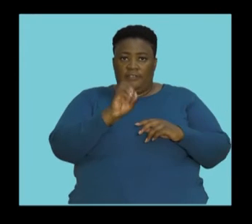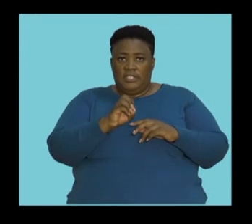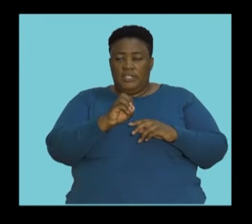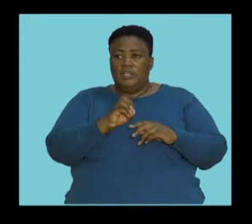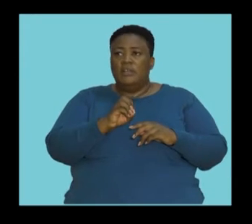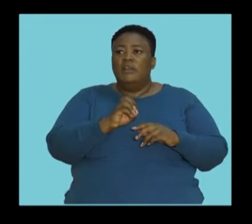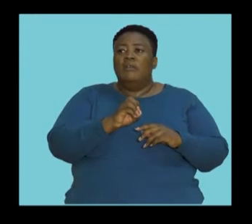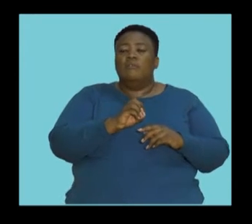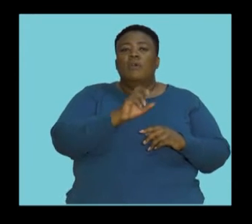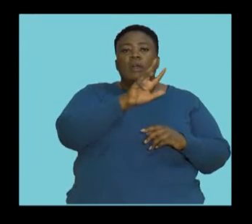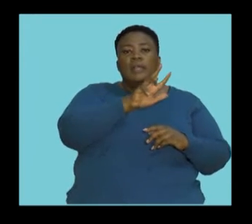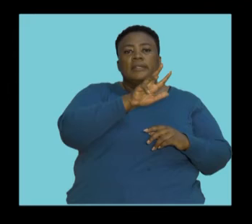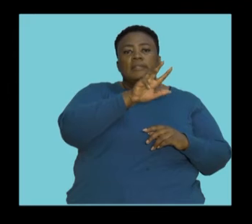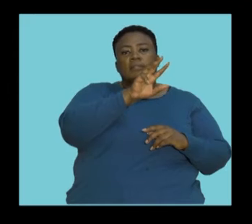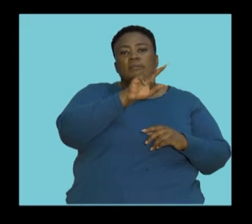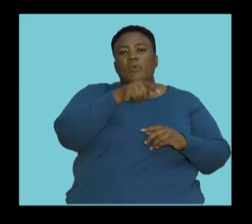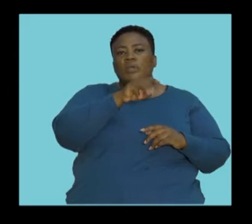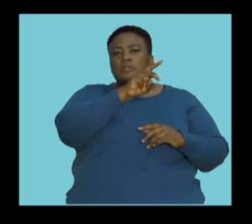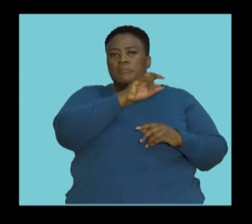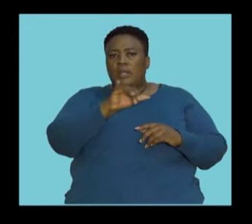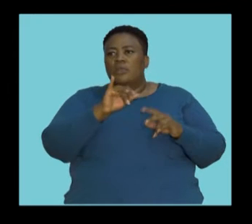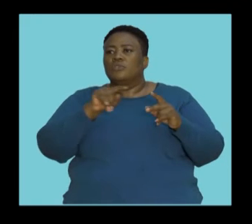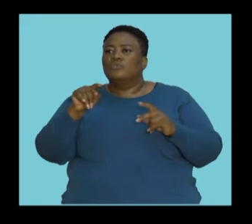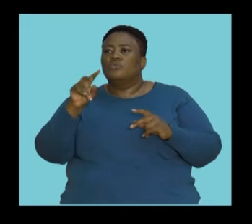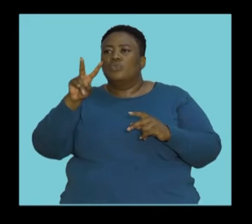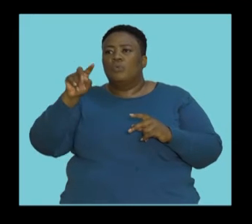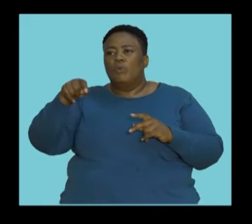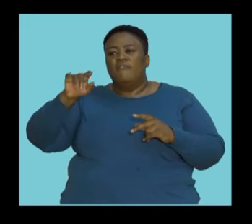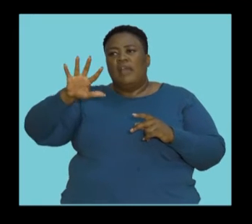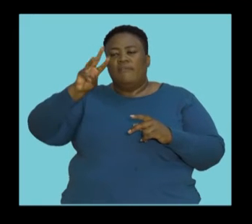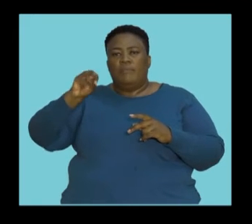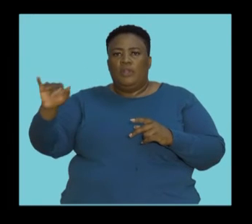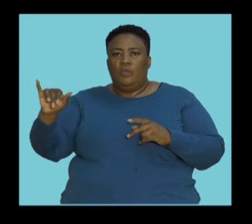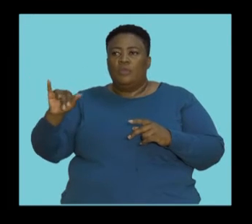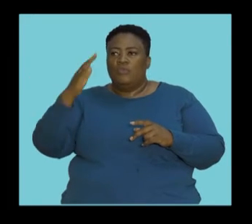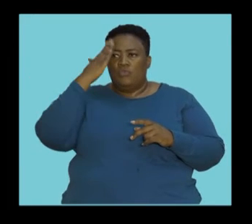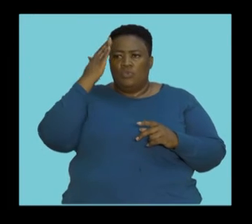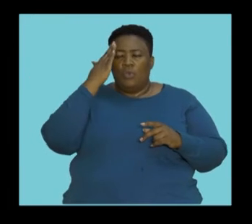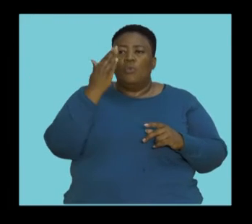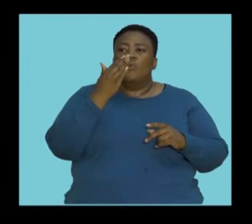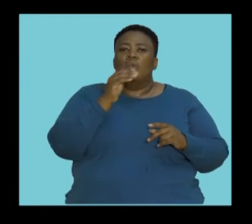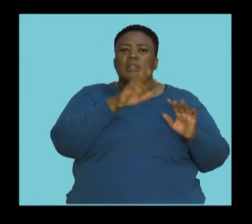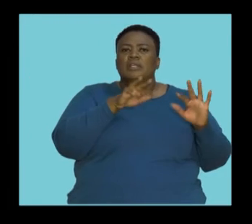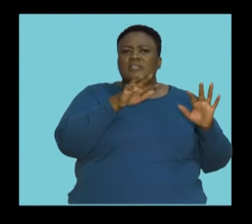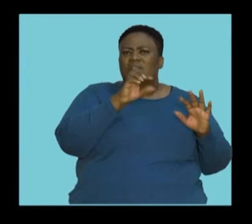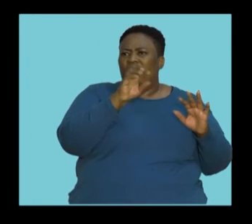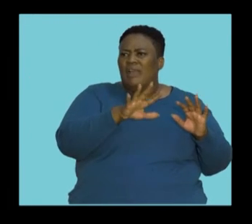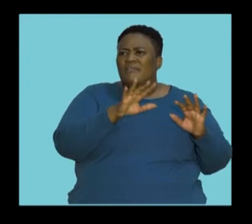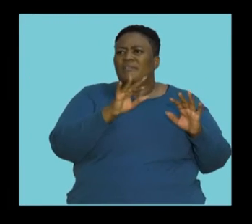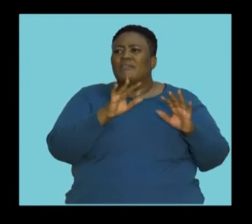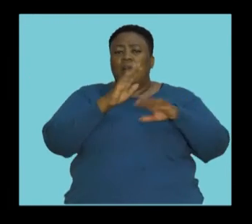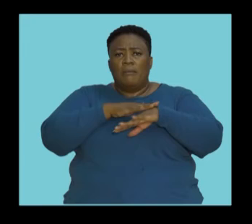to 2.5 billion by 1950. And we know that in 1985, it doubled again to 5